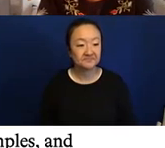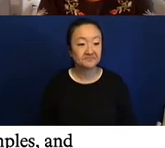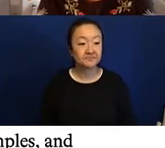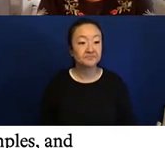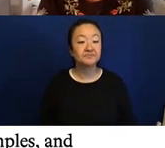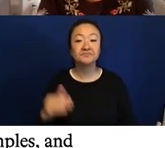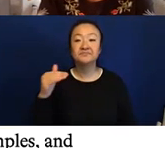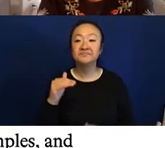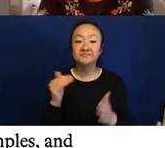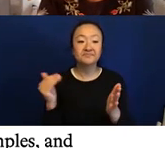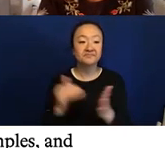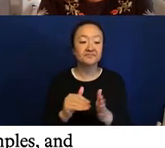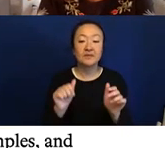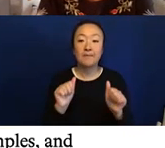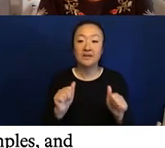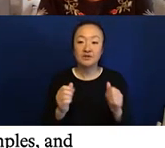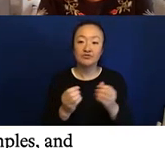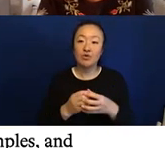then again, potential for growth.